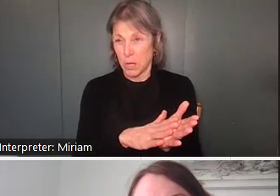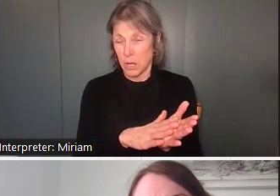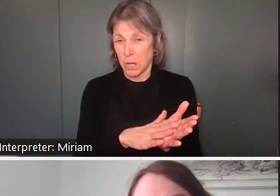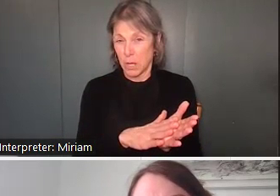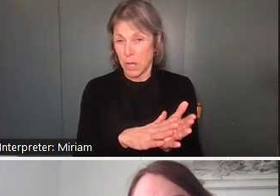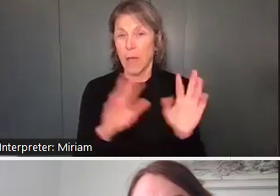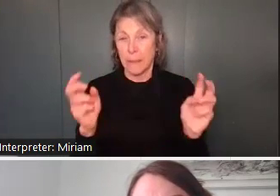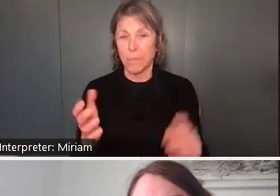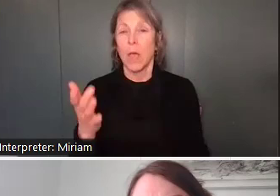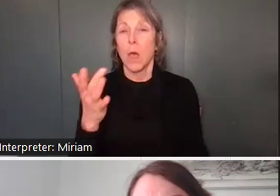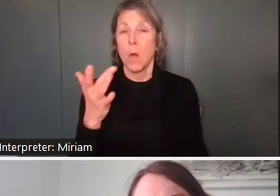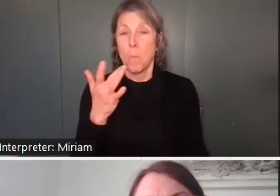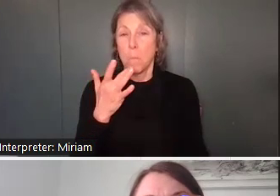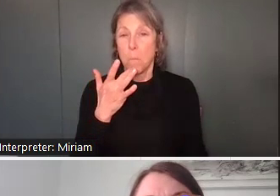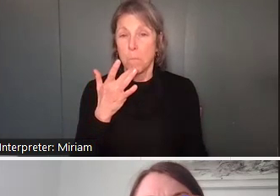Preference will be